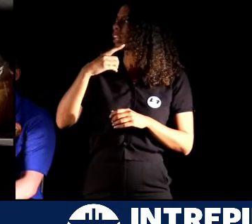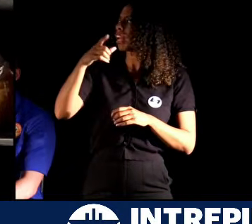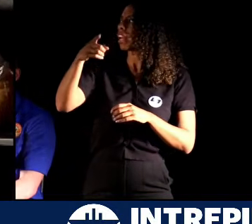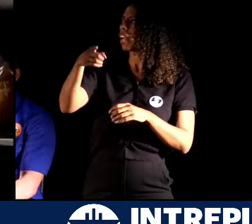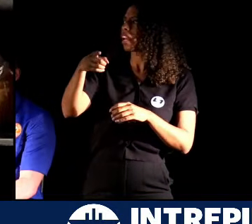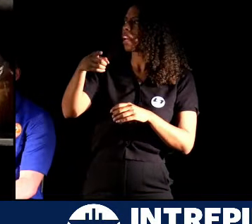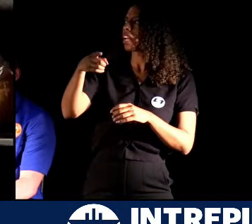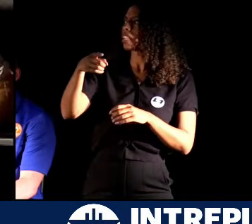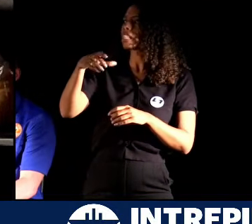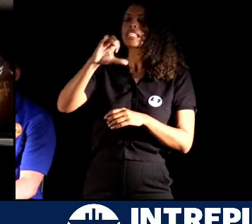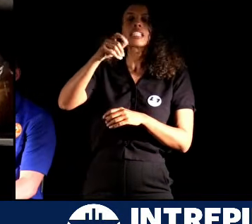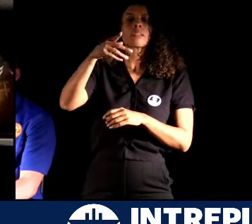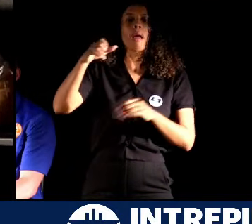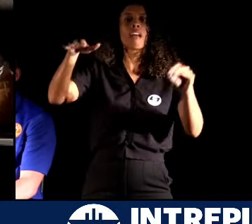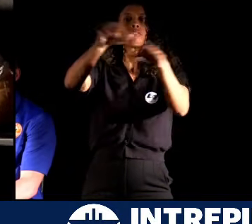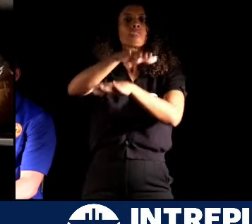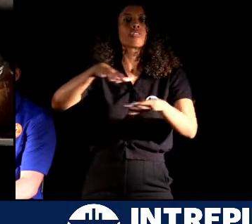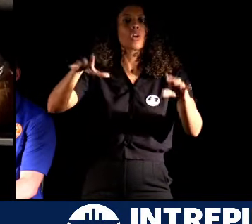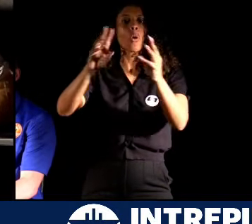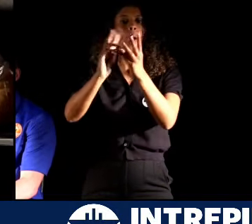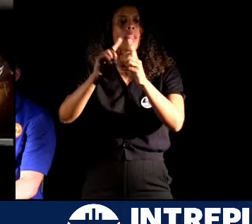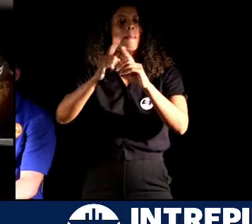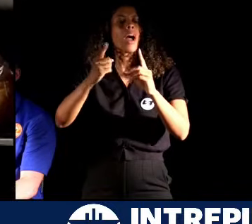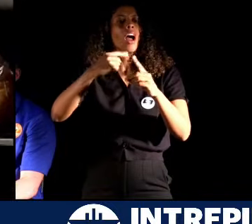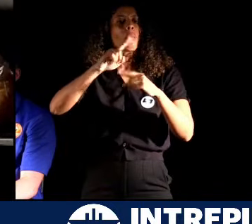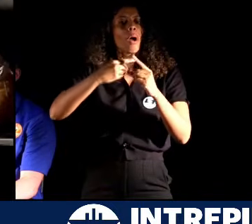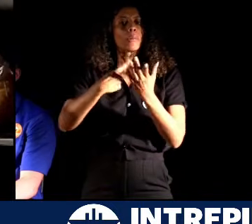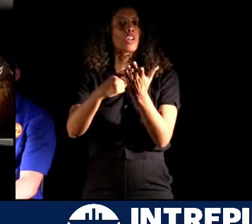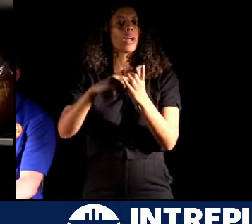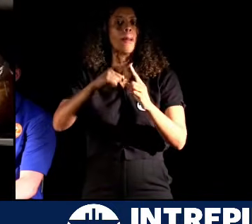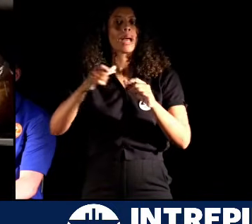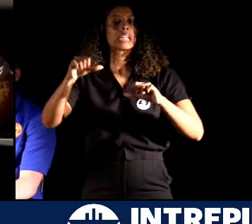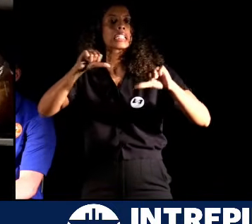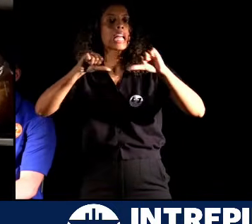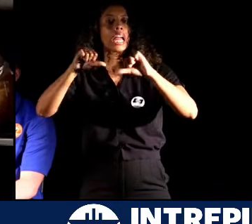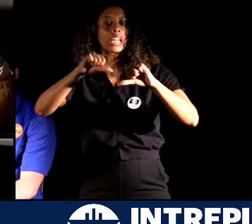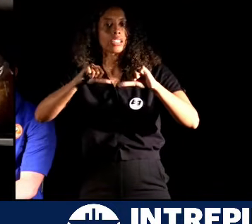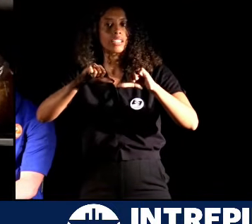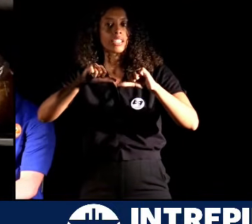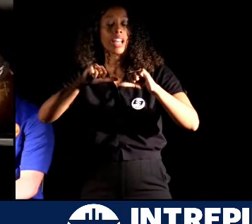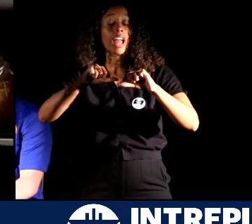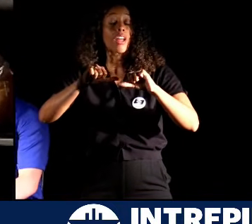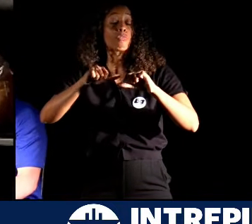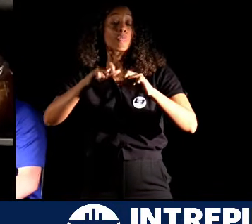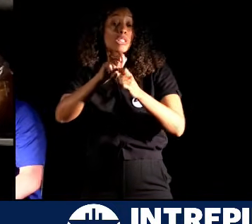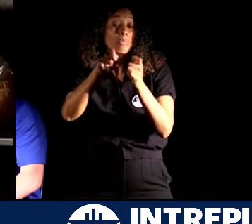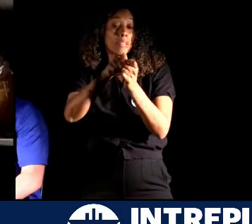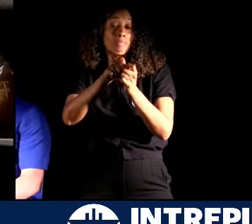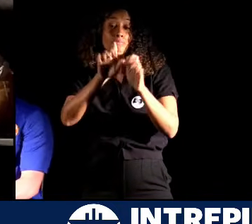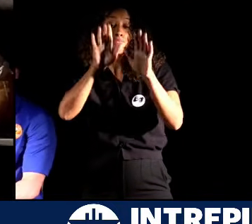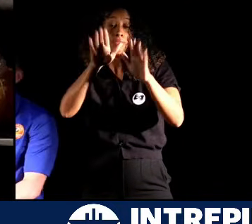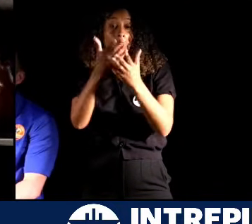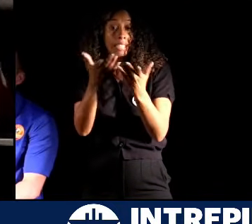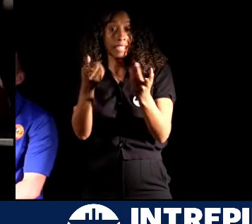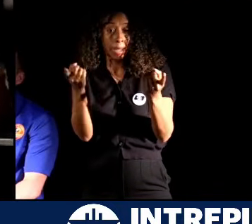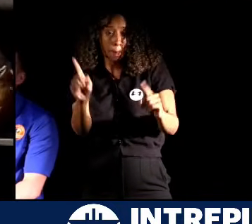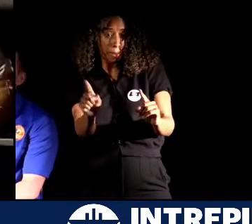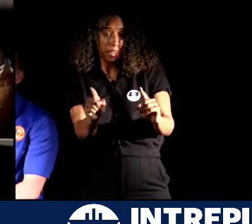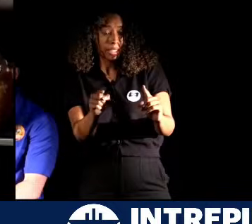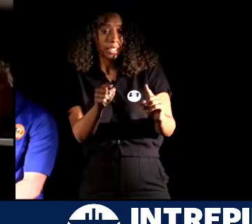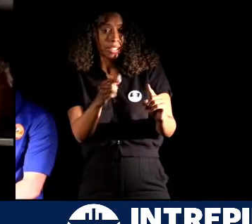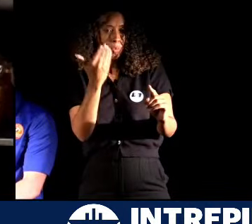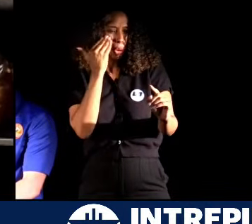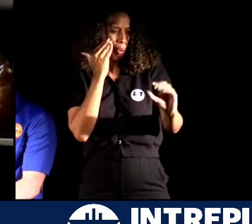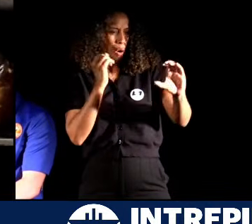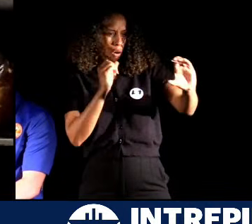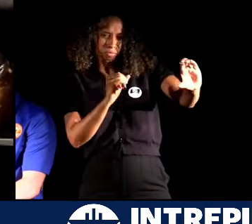later. But when you talk about science, there are certain phenomena that we know about the sun. They